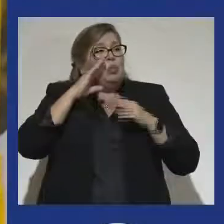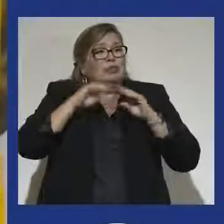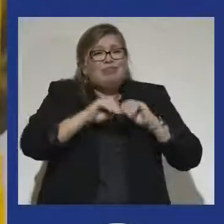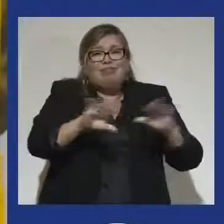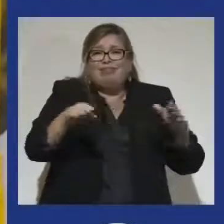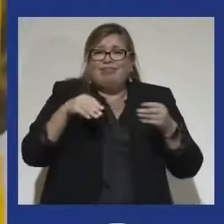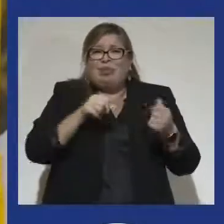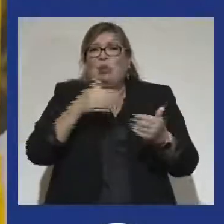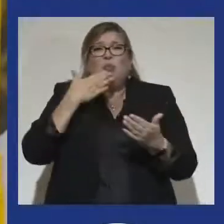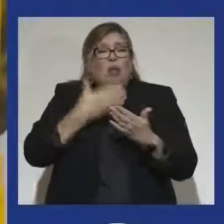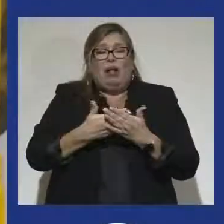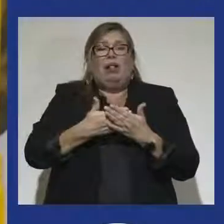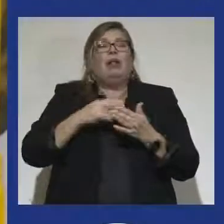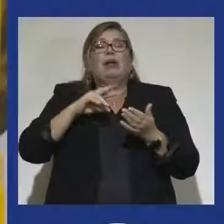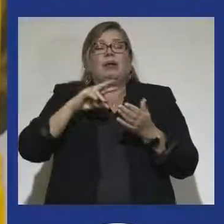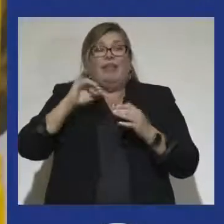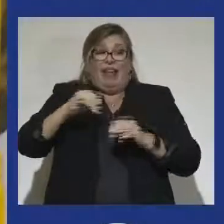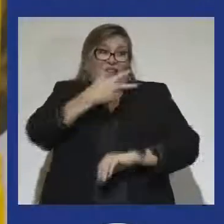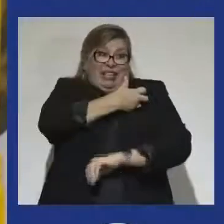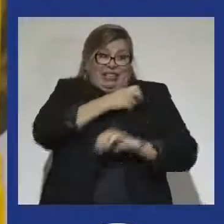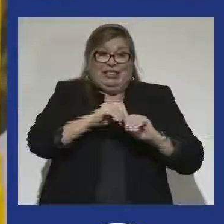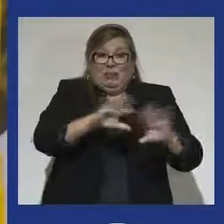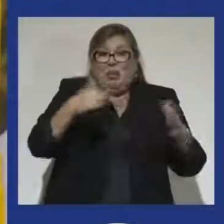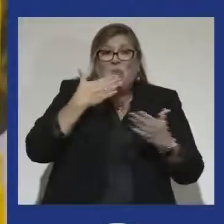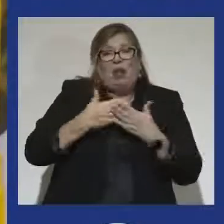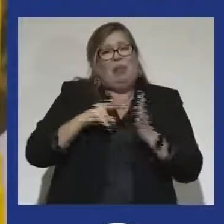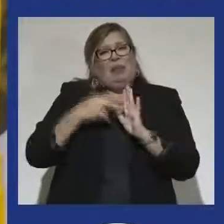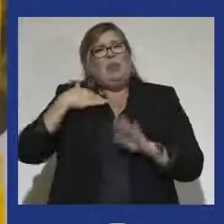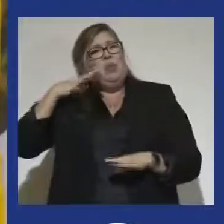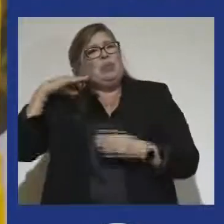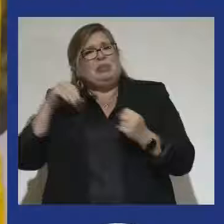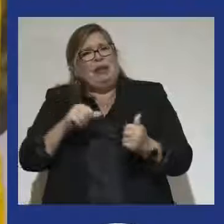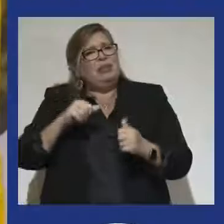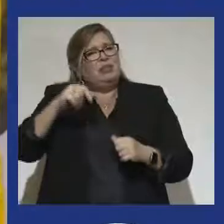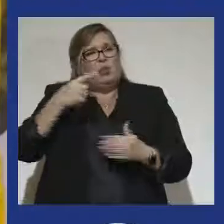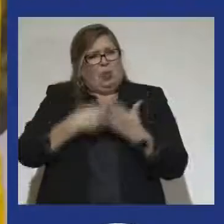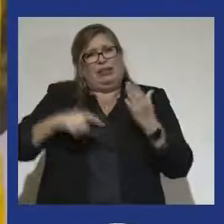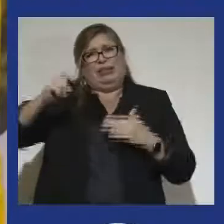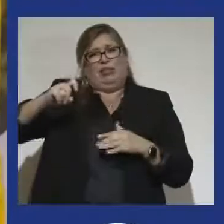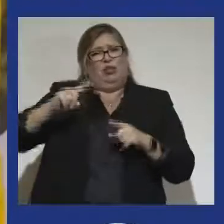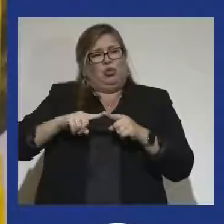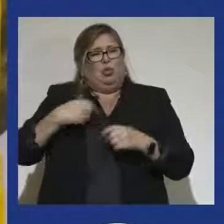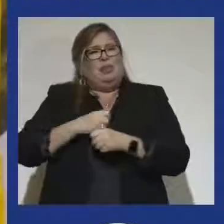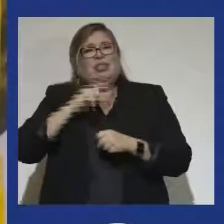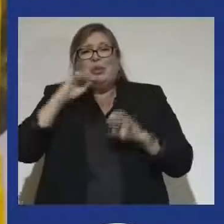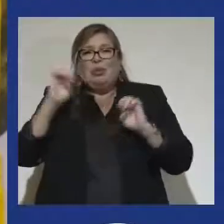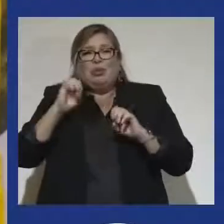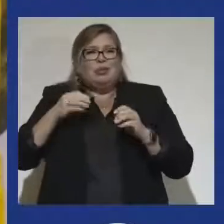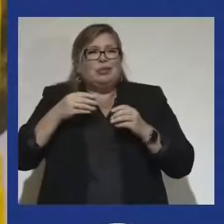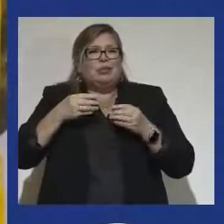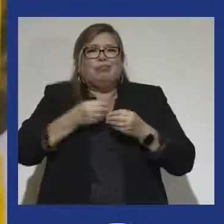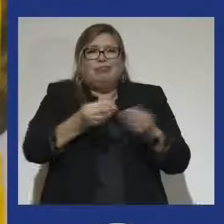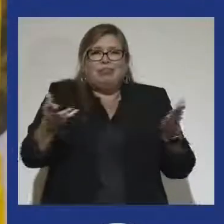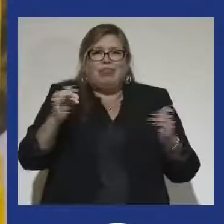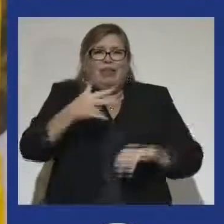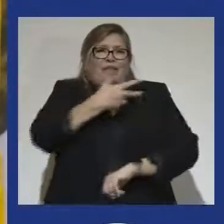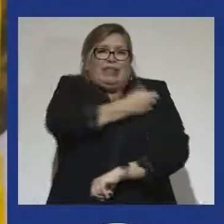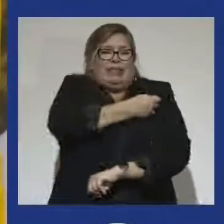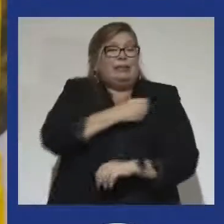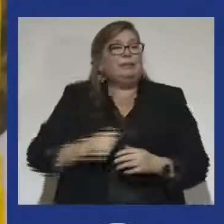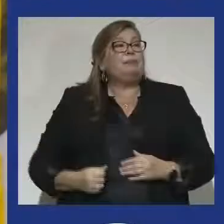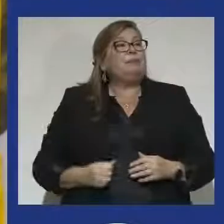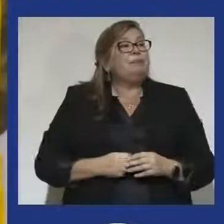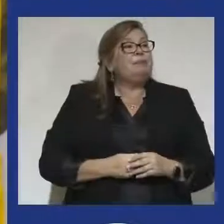we will spend what we need to spend on that from the emergency allocations. Got it. And then I just have one